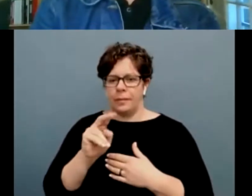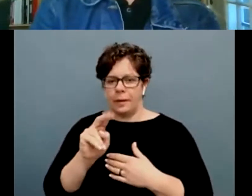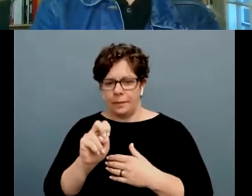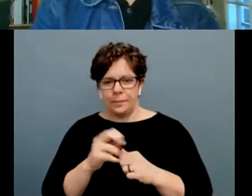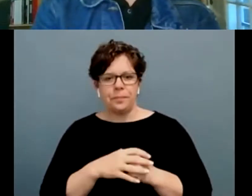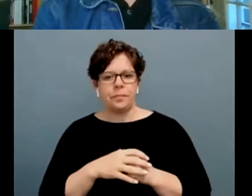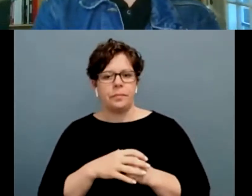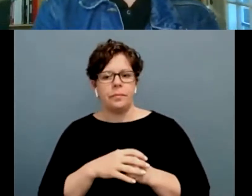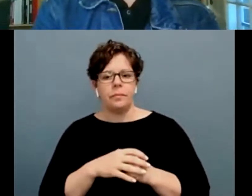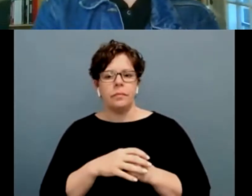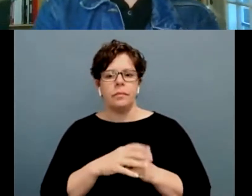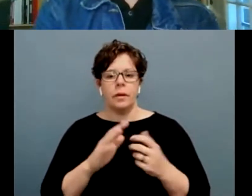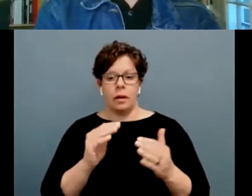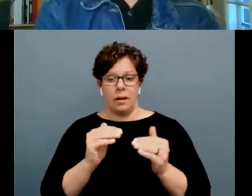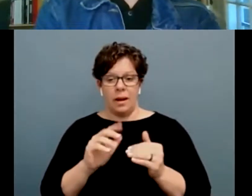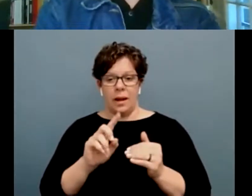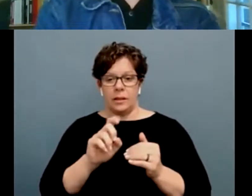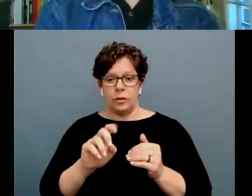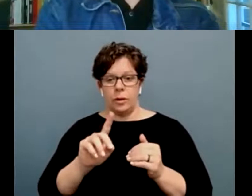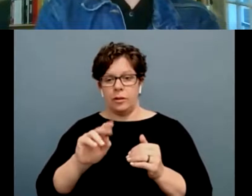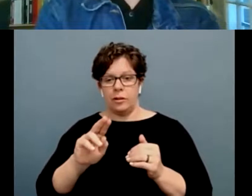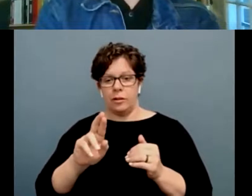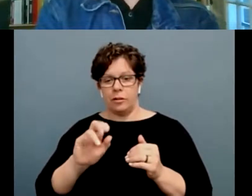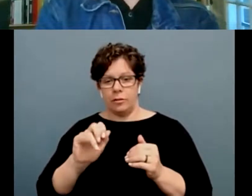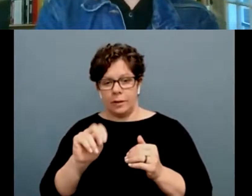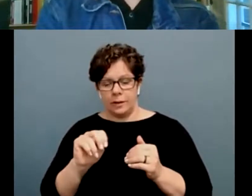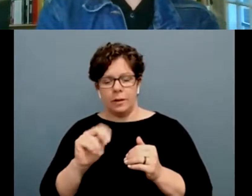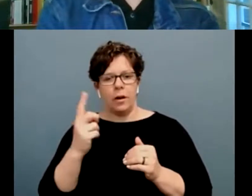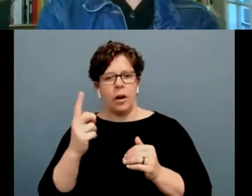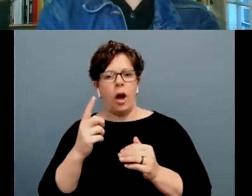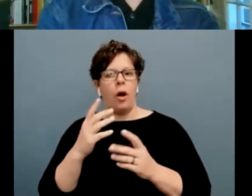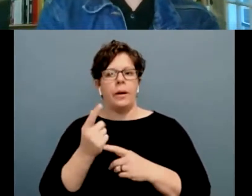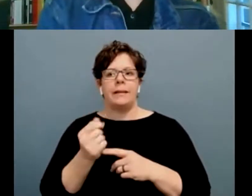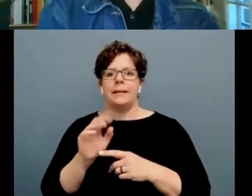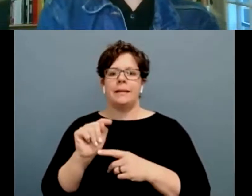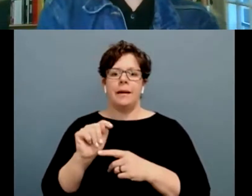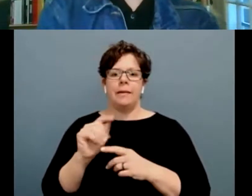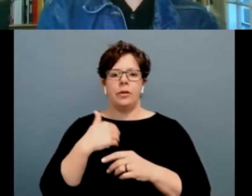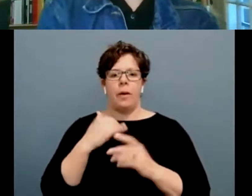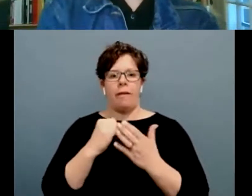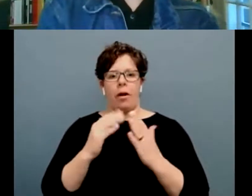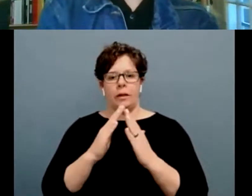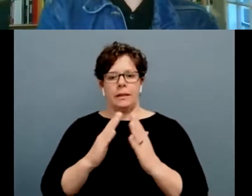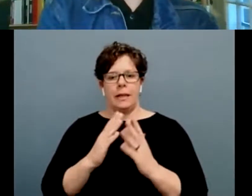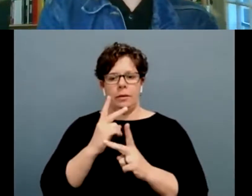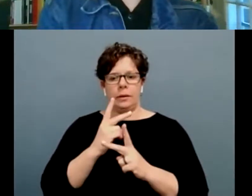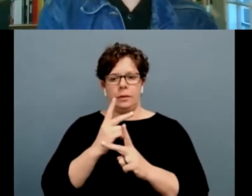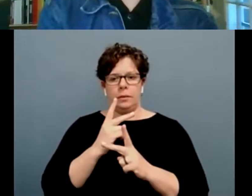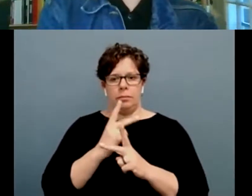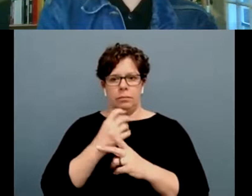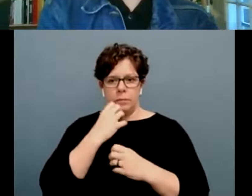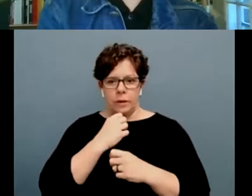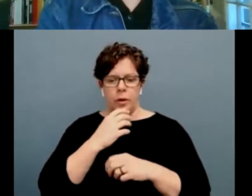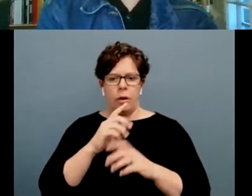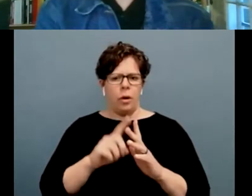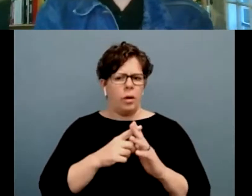you, Kristen. It's always a gift to have an artist house preserved. Can you talk more about the origins of the